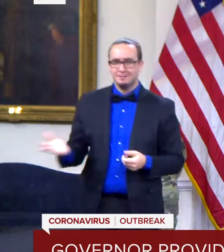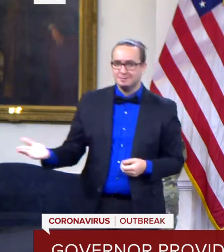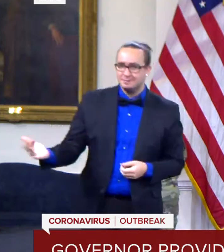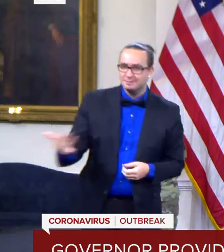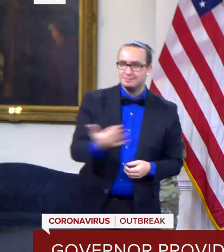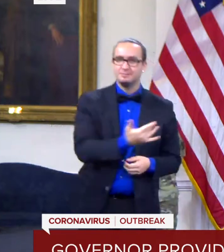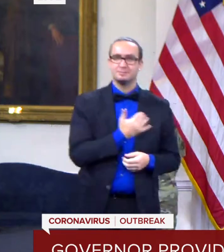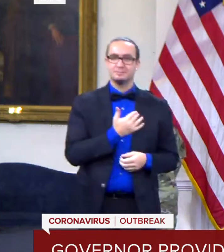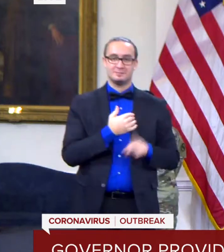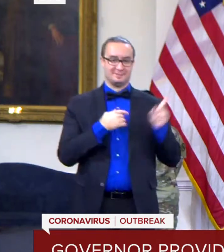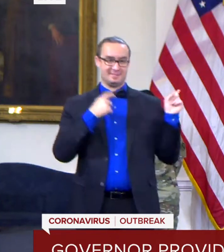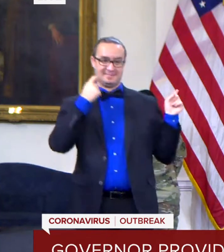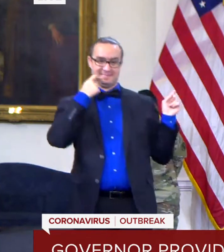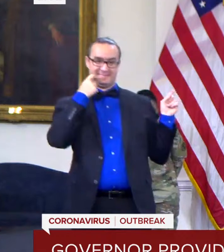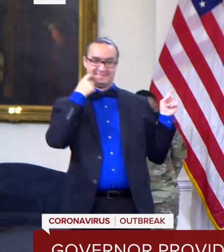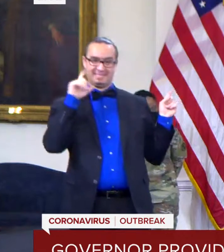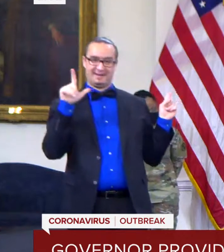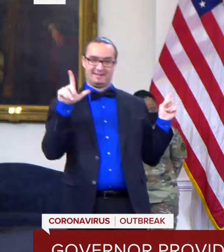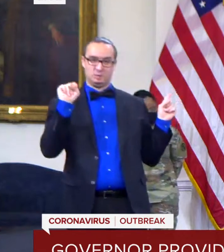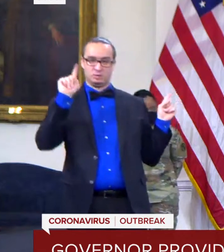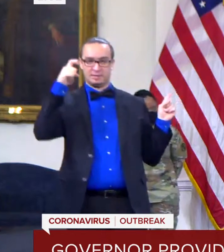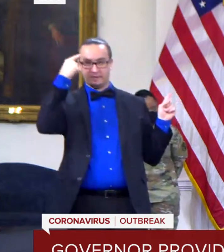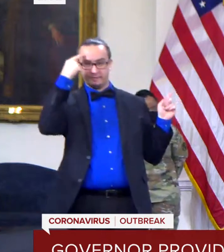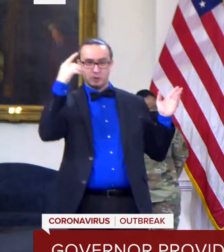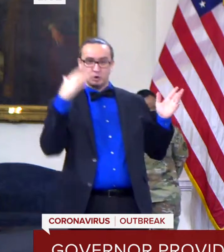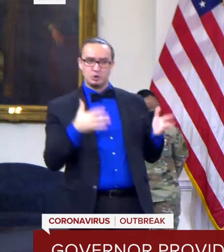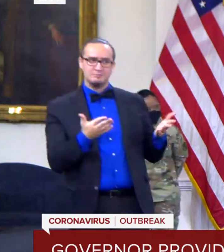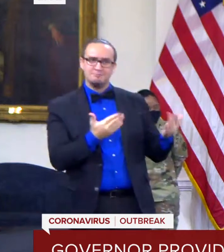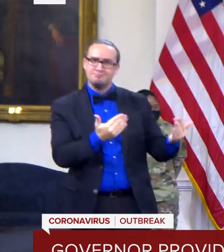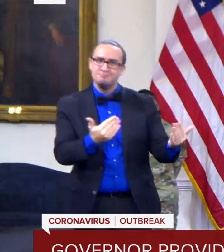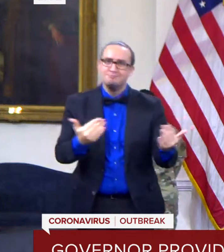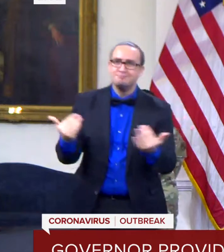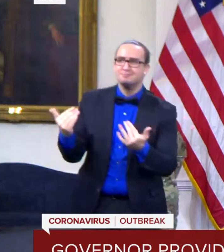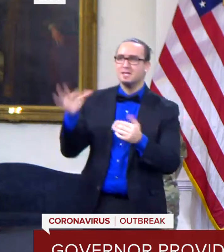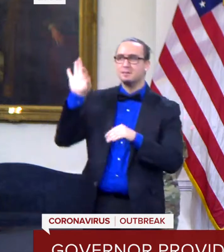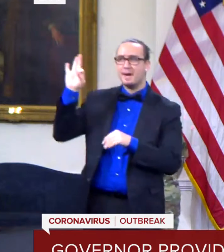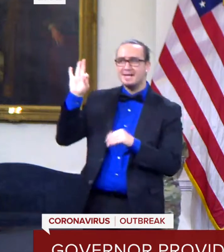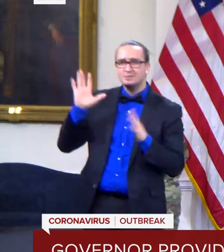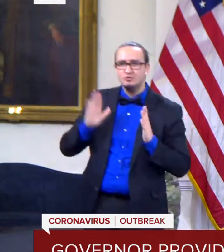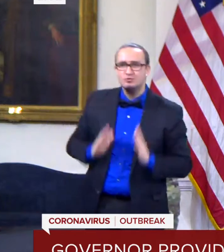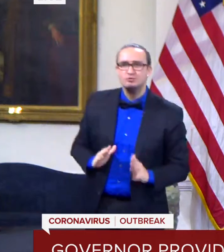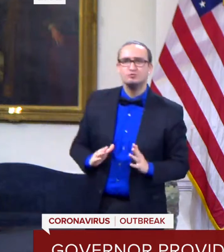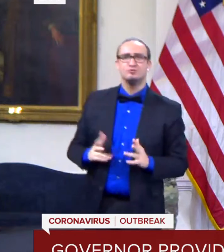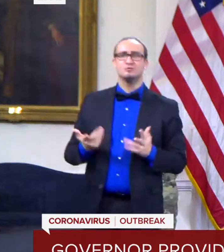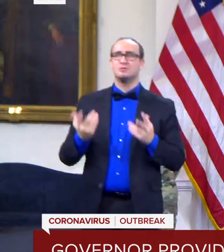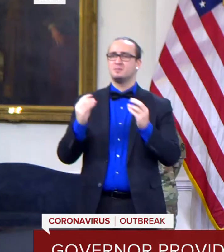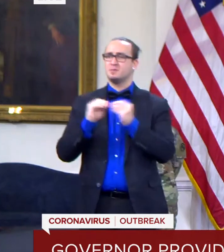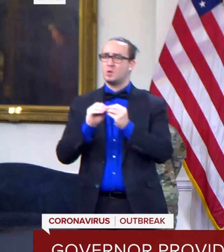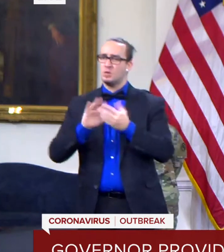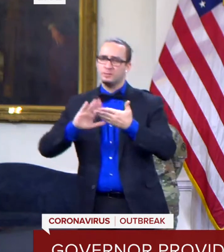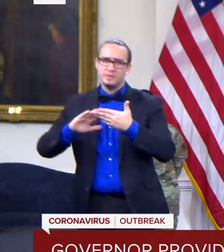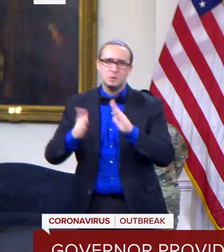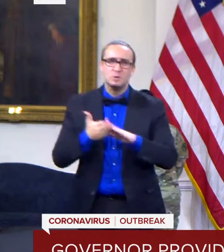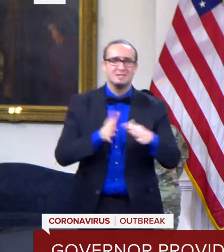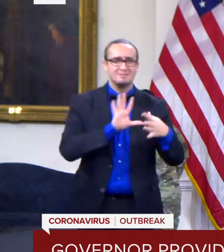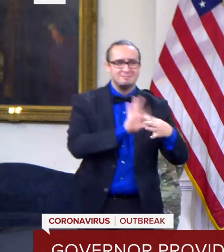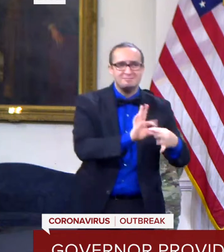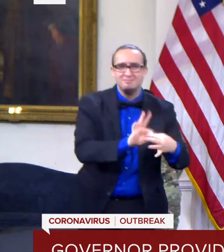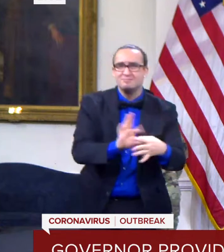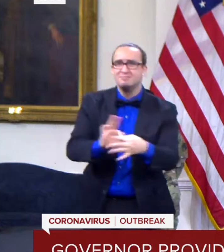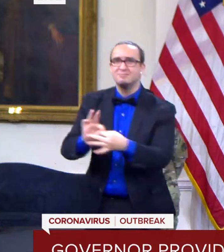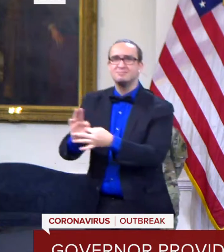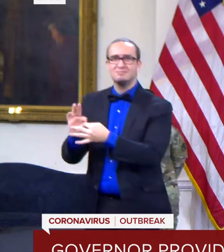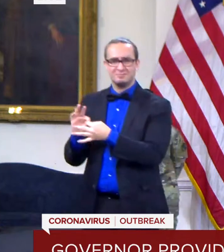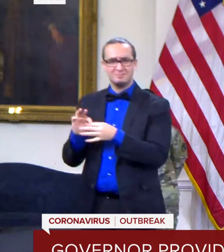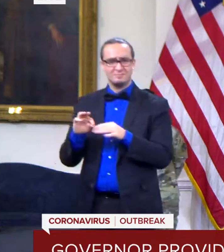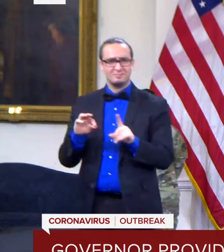people to want to get the vaccine. And the general, very movingly told the story about her own mother, who she had to convince